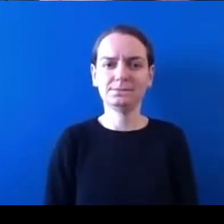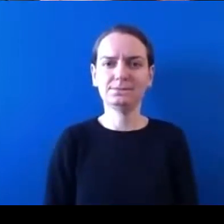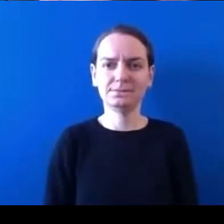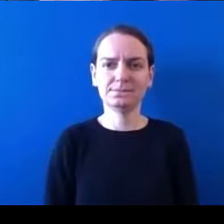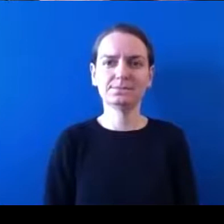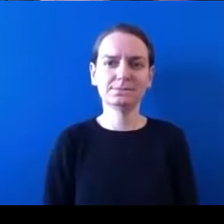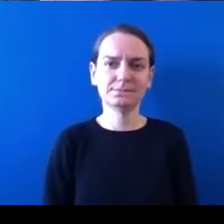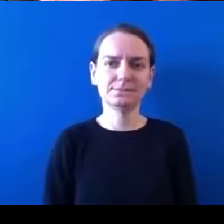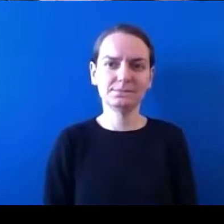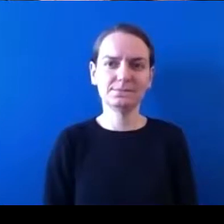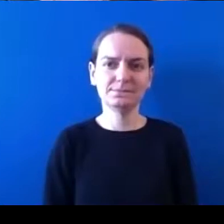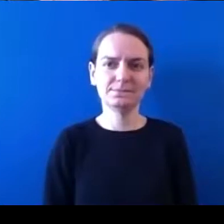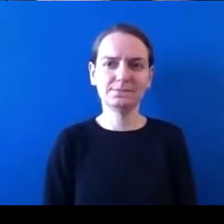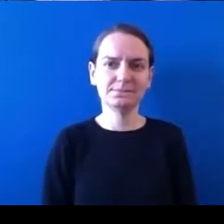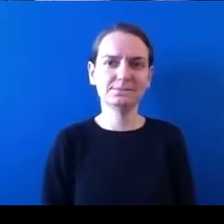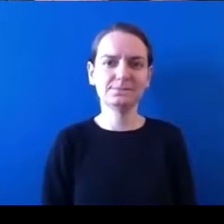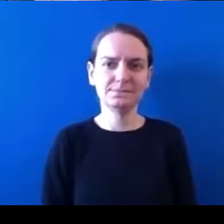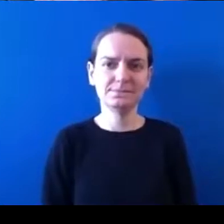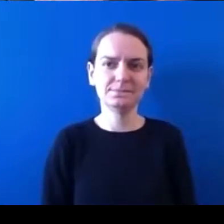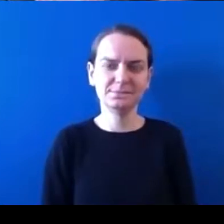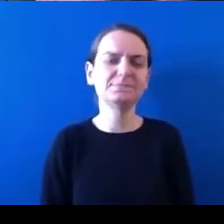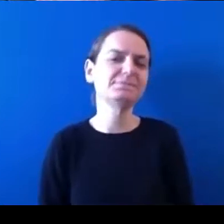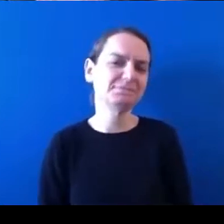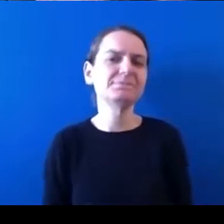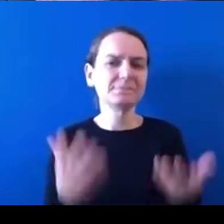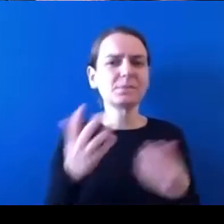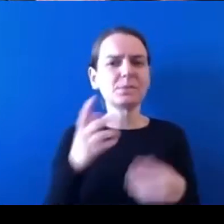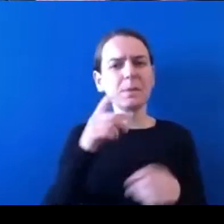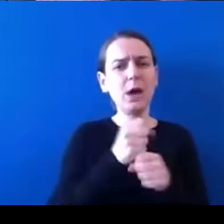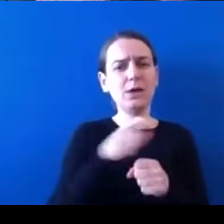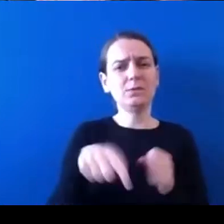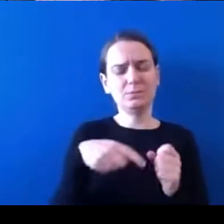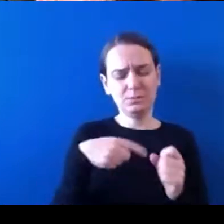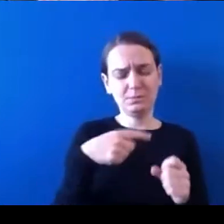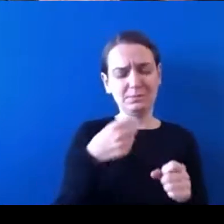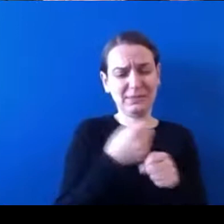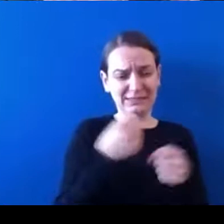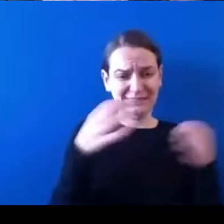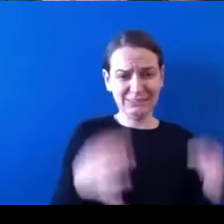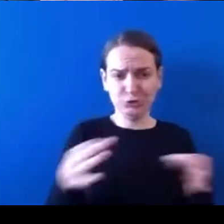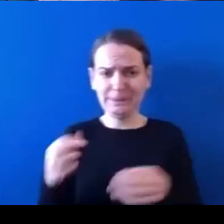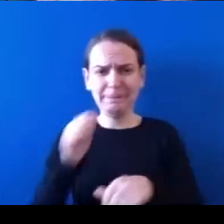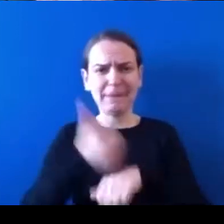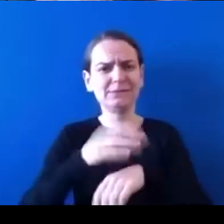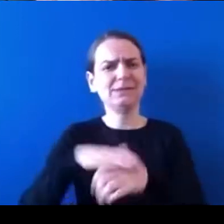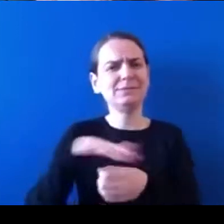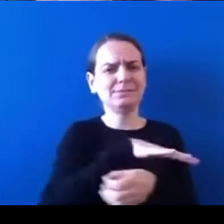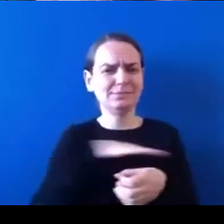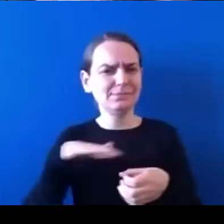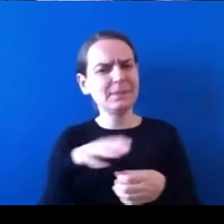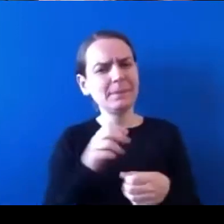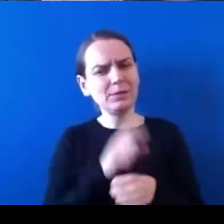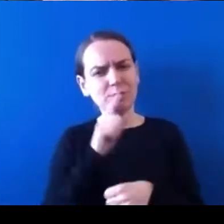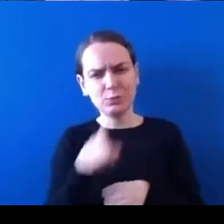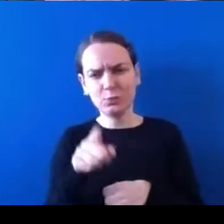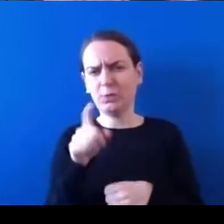at. And this is all in addition to your curriculum, on the important things that you're looking for your